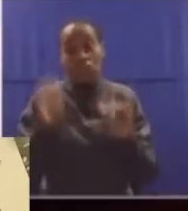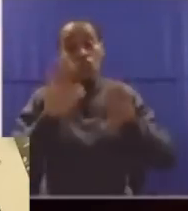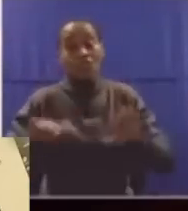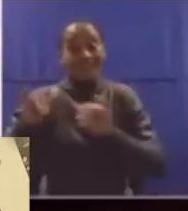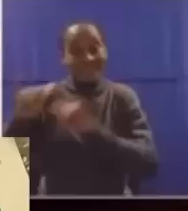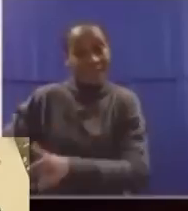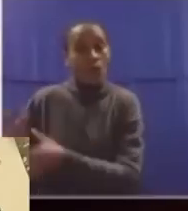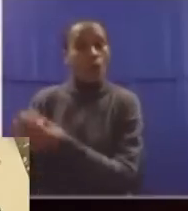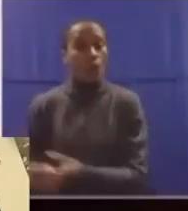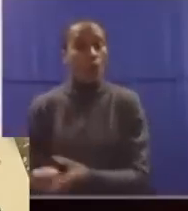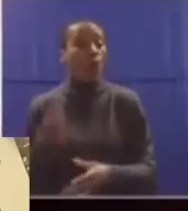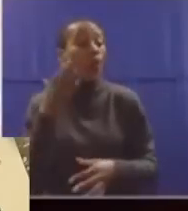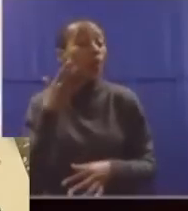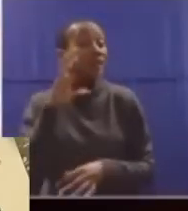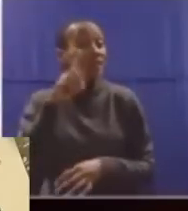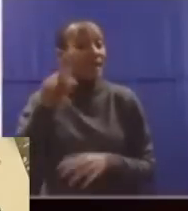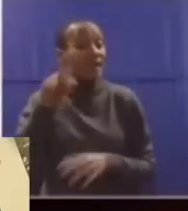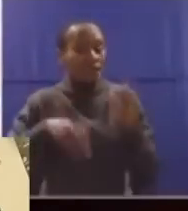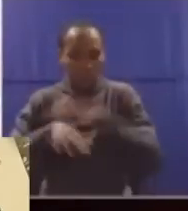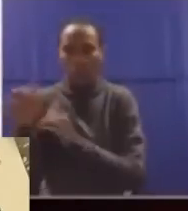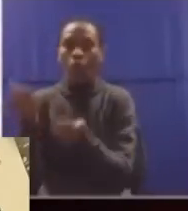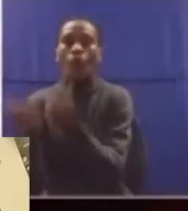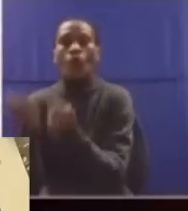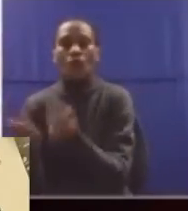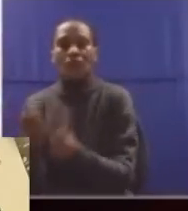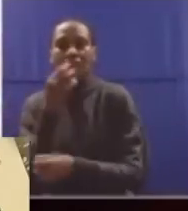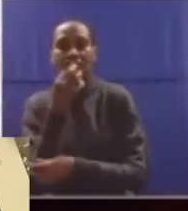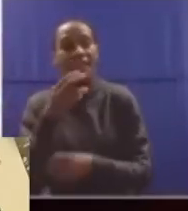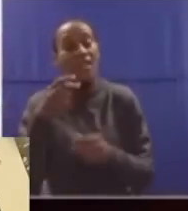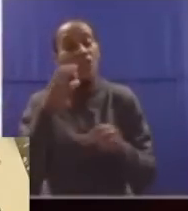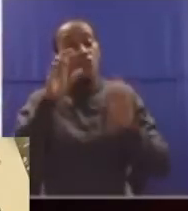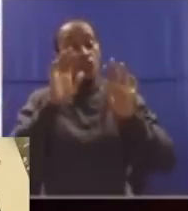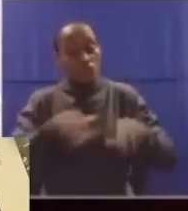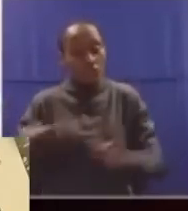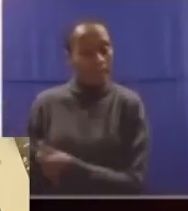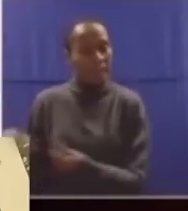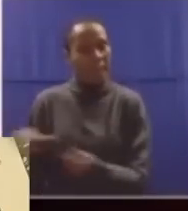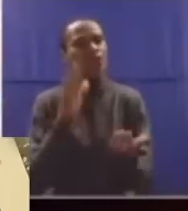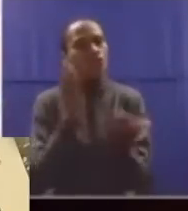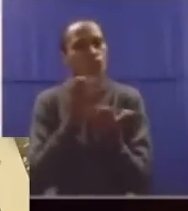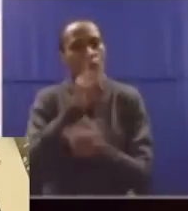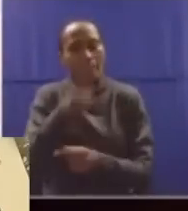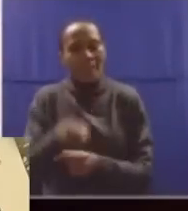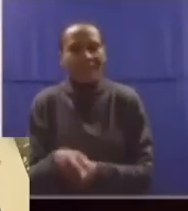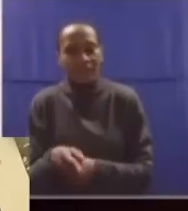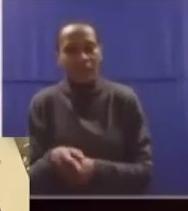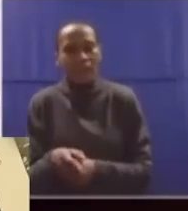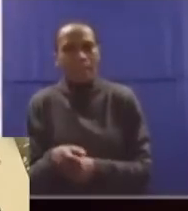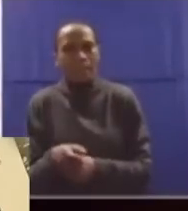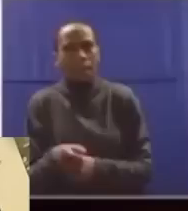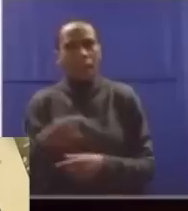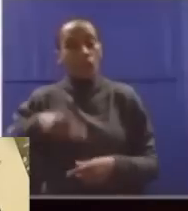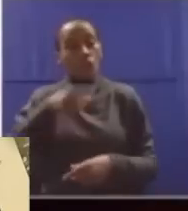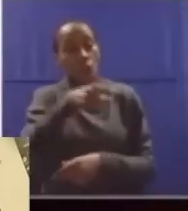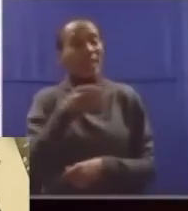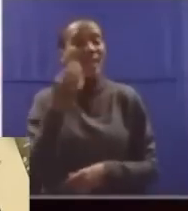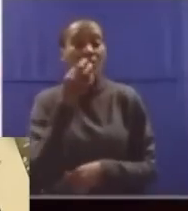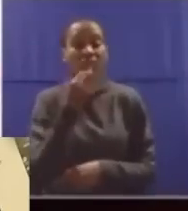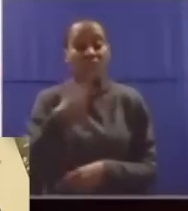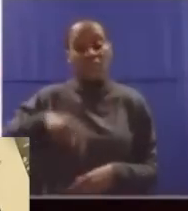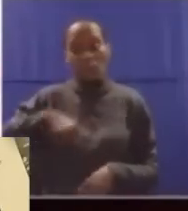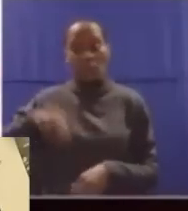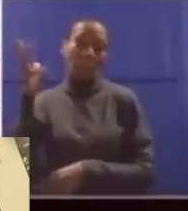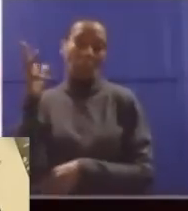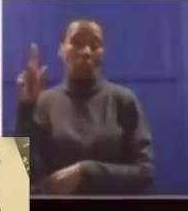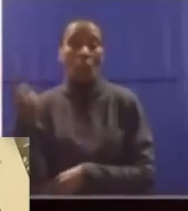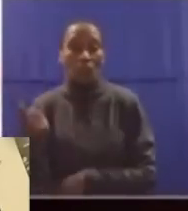Even when the DA took your department to court to end rotational schooling, you resorted to name calling and thought we were grandstanding. But